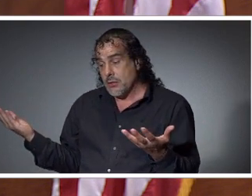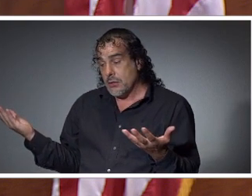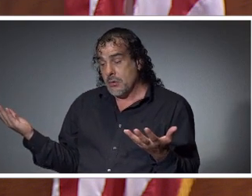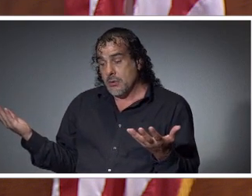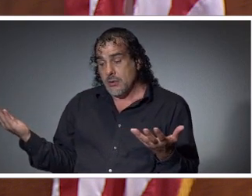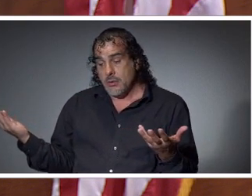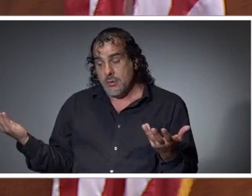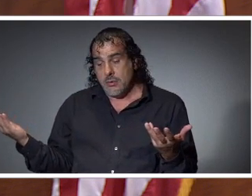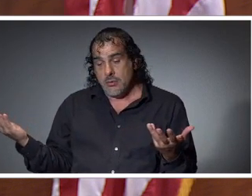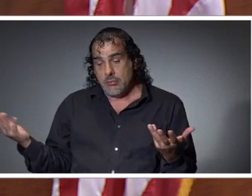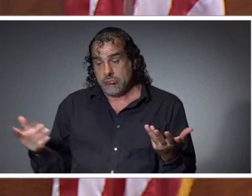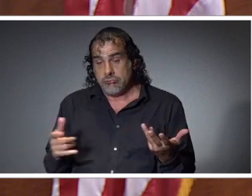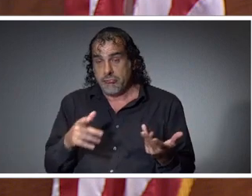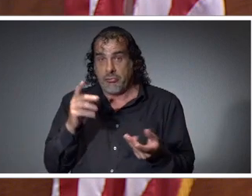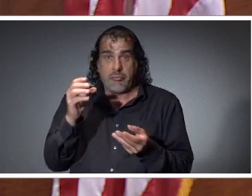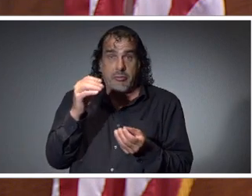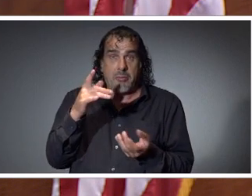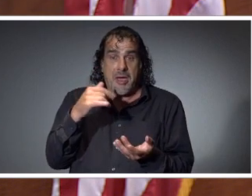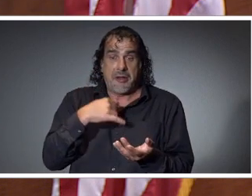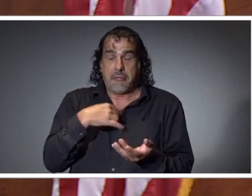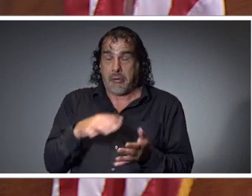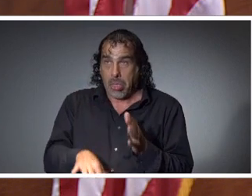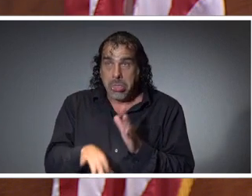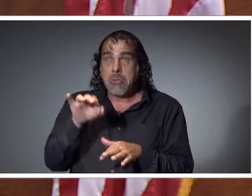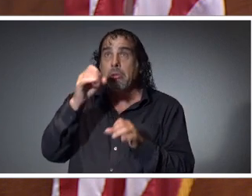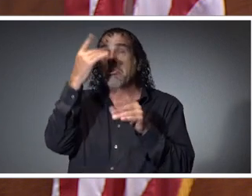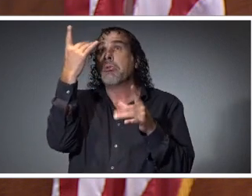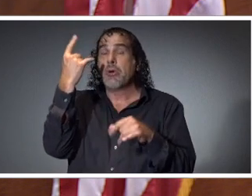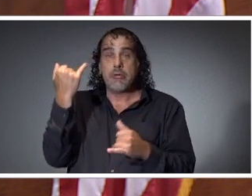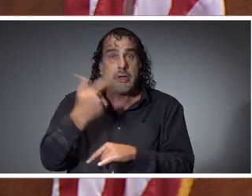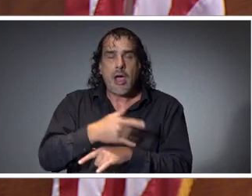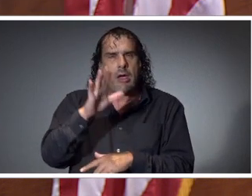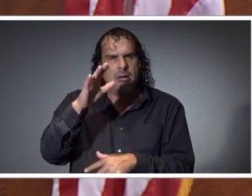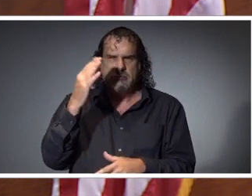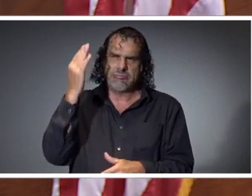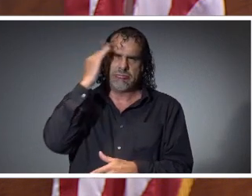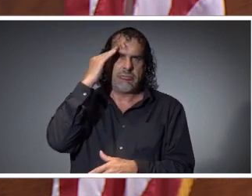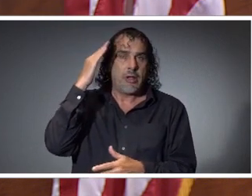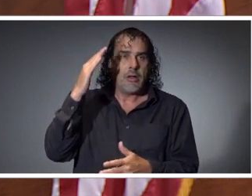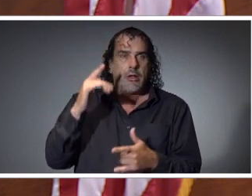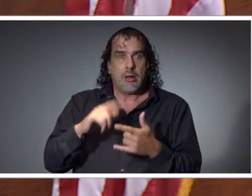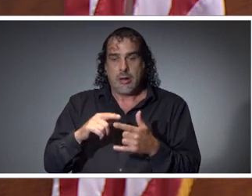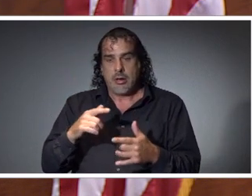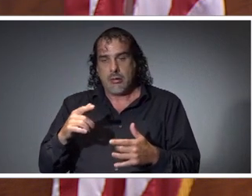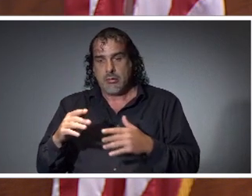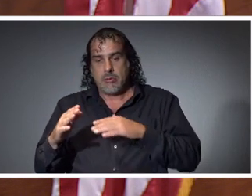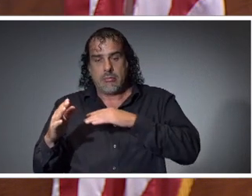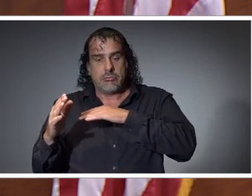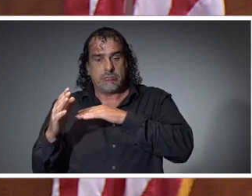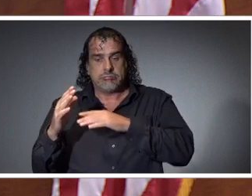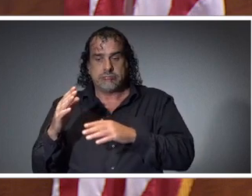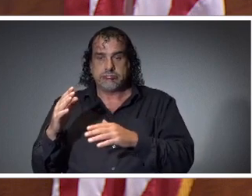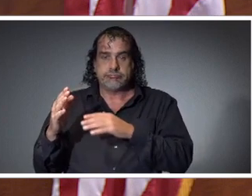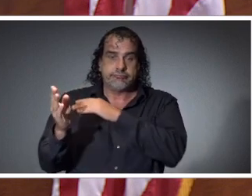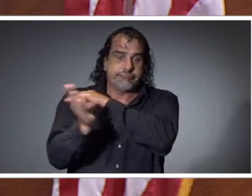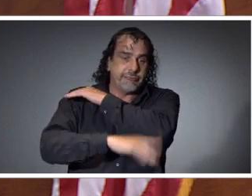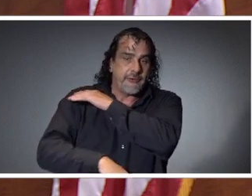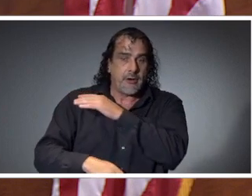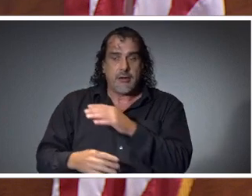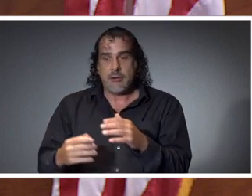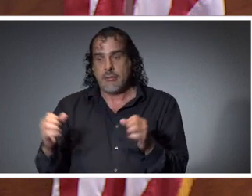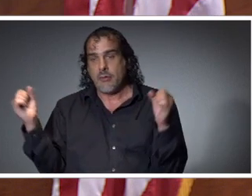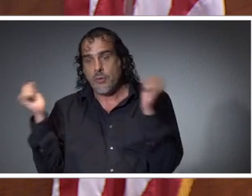not news to anyone, but as we move into any season in which there are by